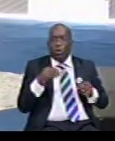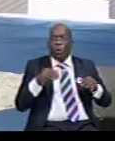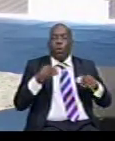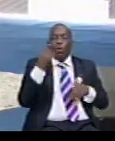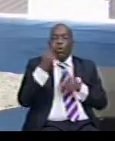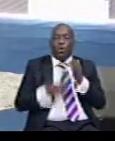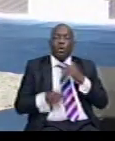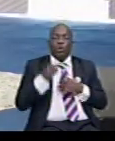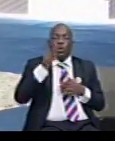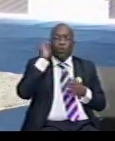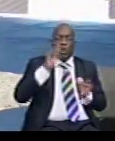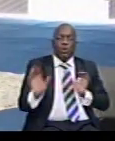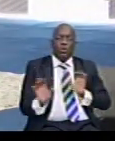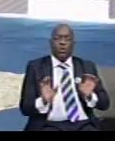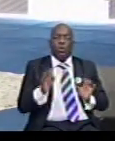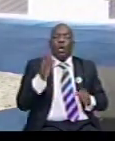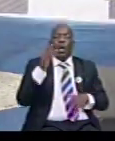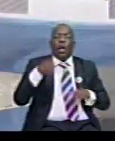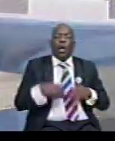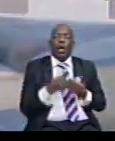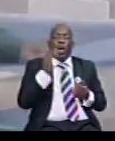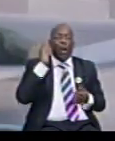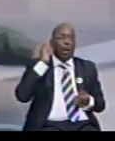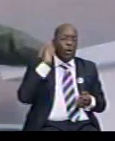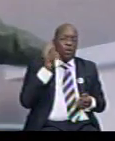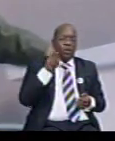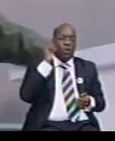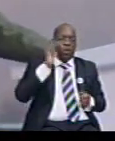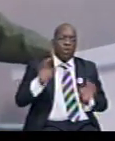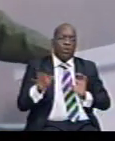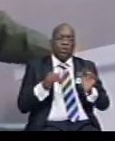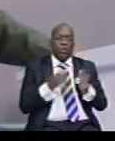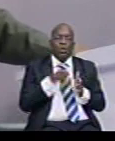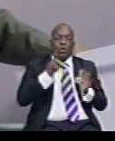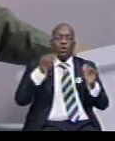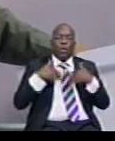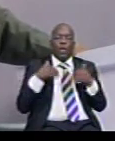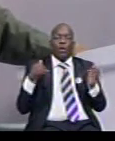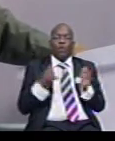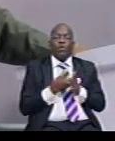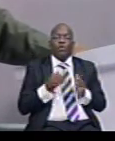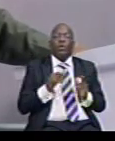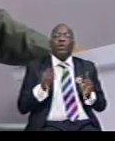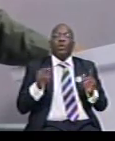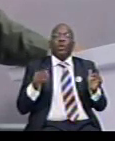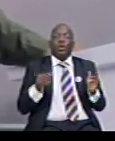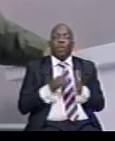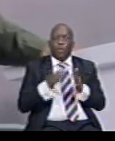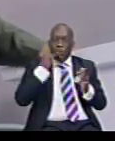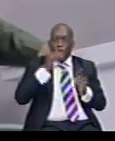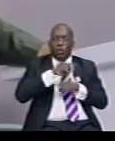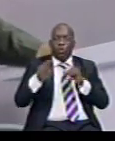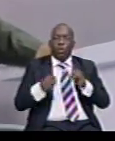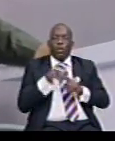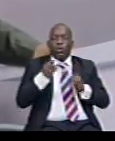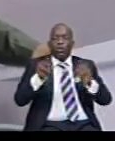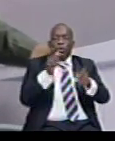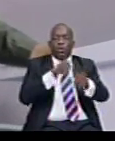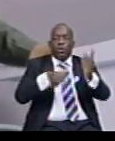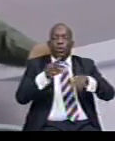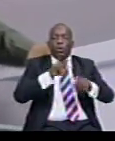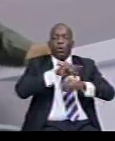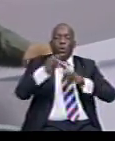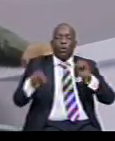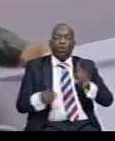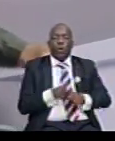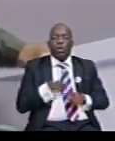how you are going to do it, you possess it already. It is when you open your mouth, if you